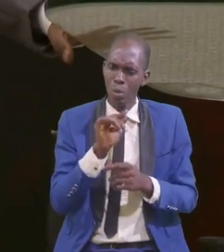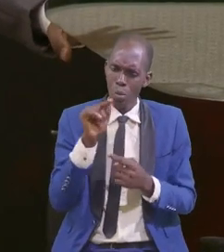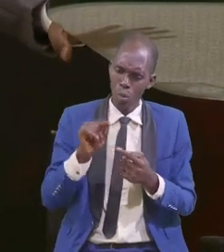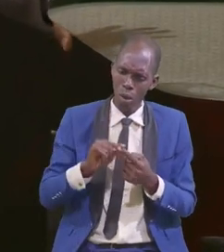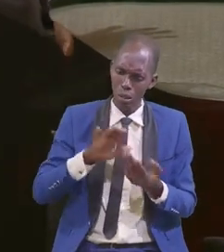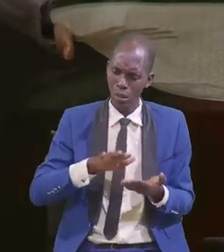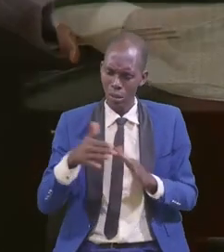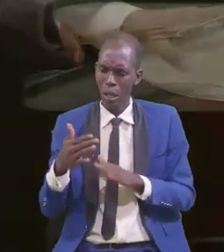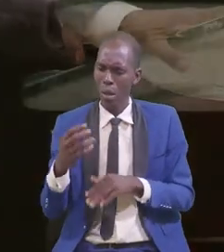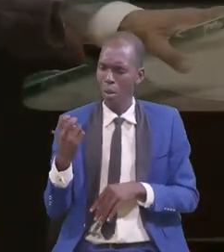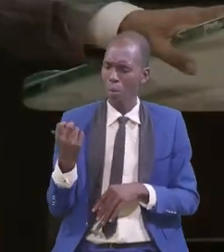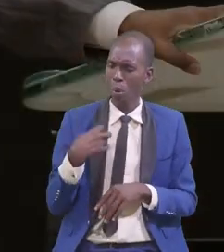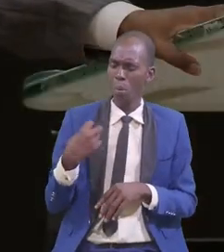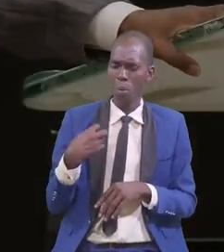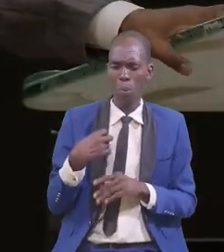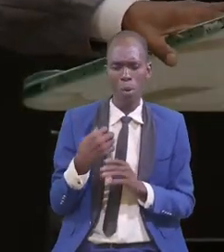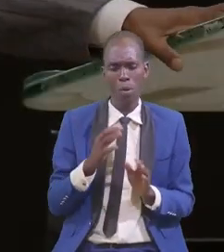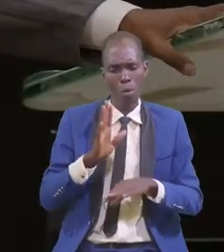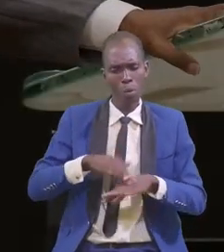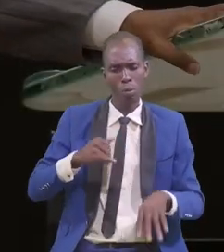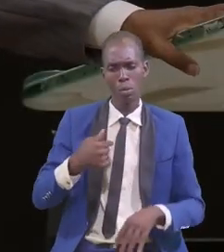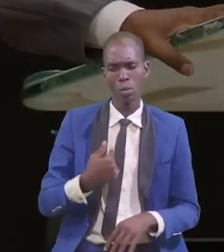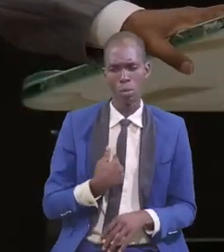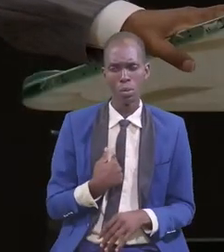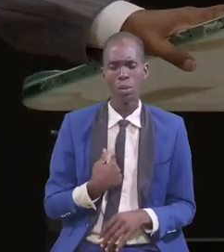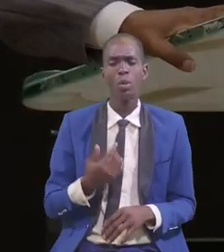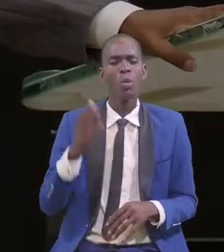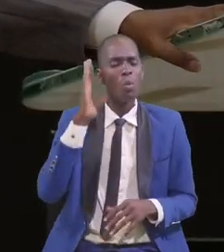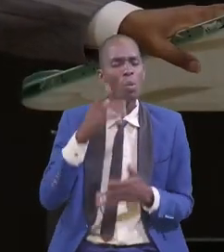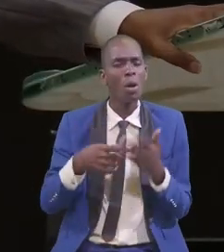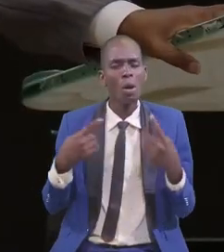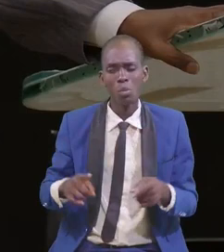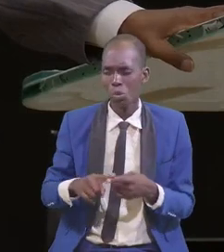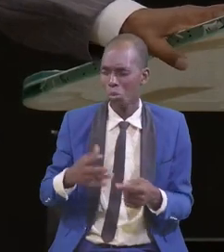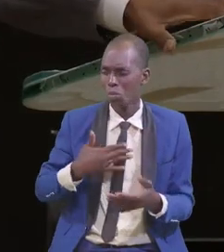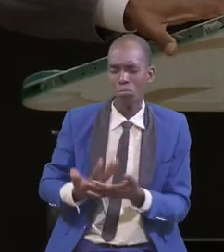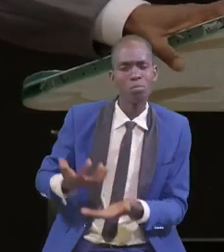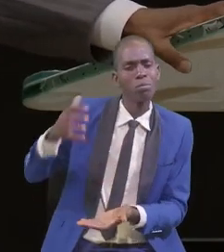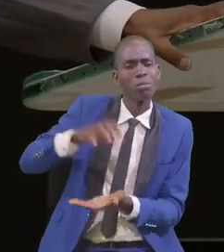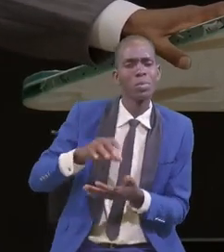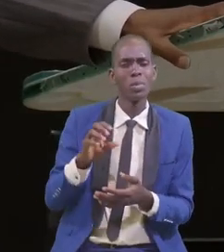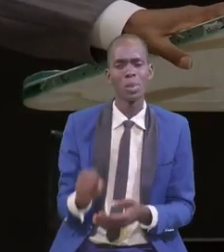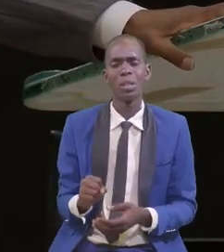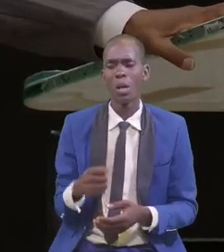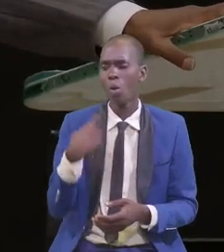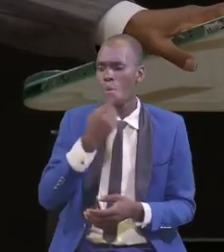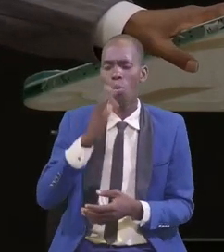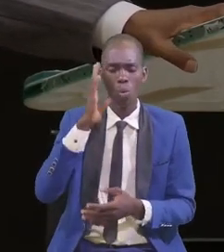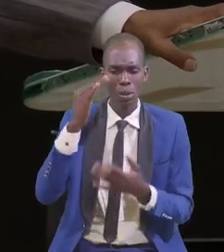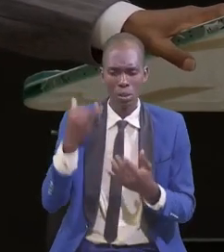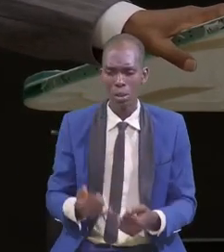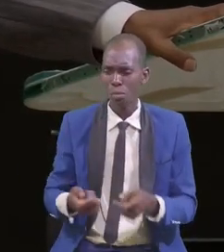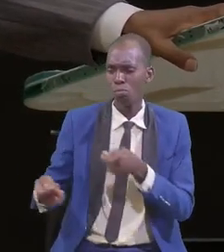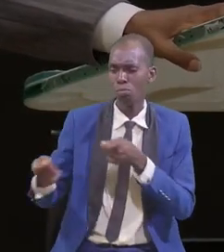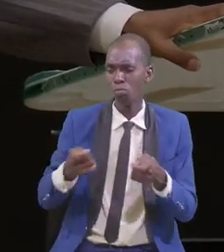comes, they leave all those riches suddenly. And whose will those things be that they